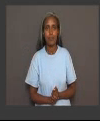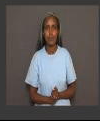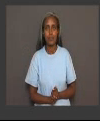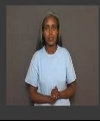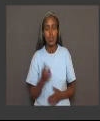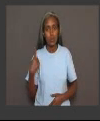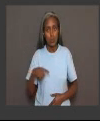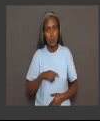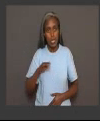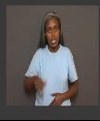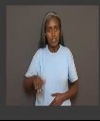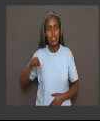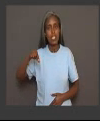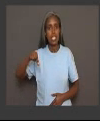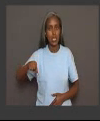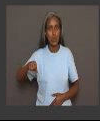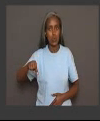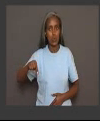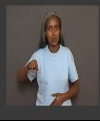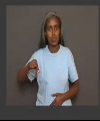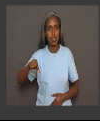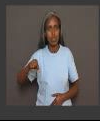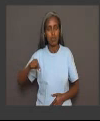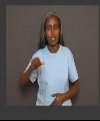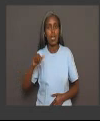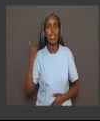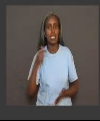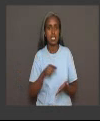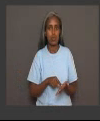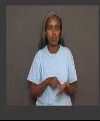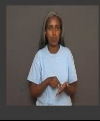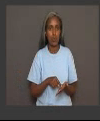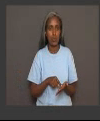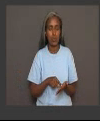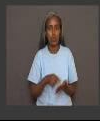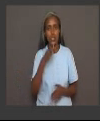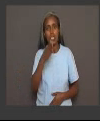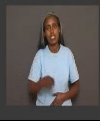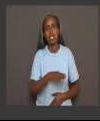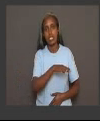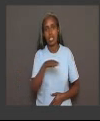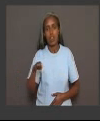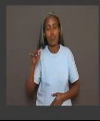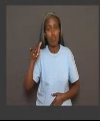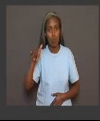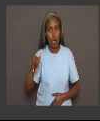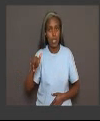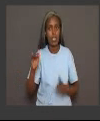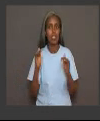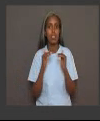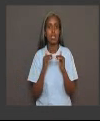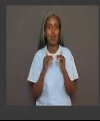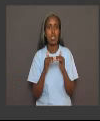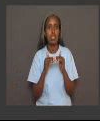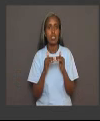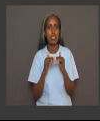We will let Q be another point on the graph of y